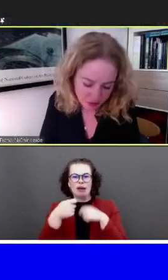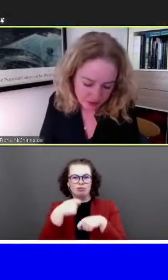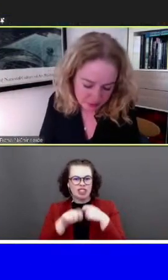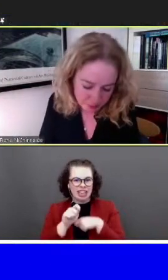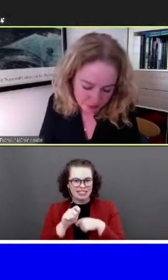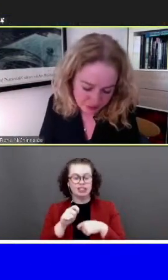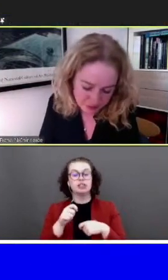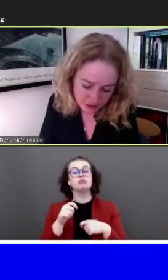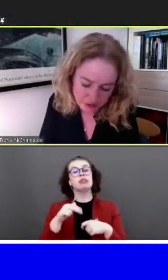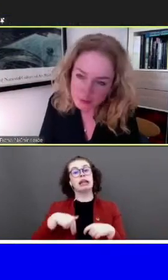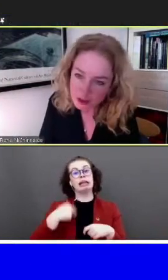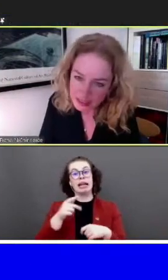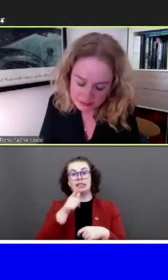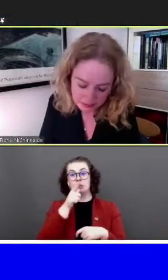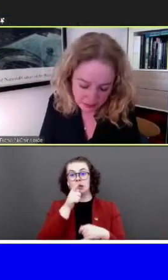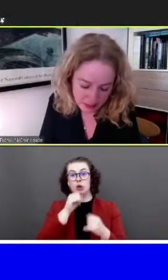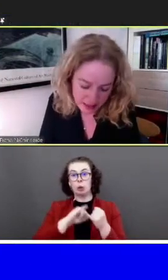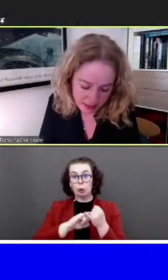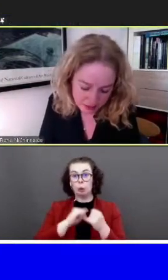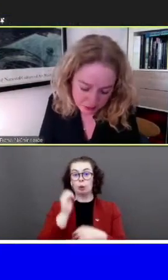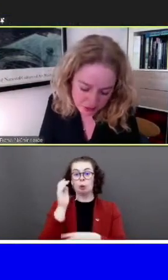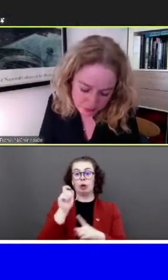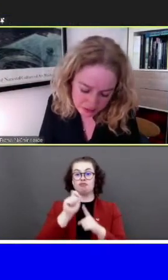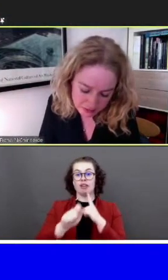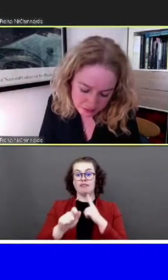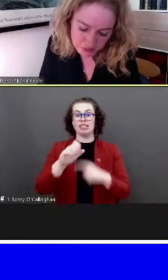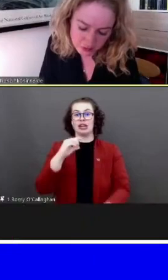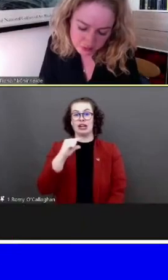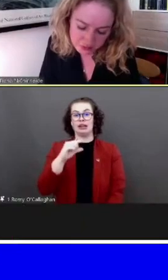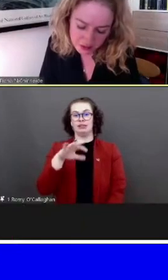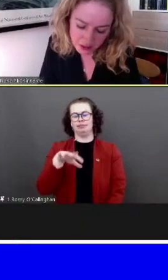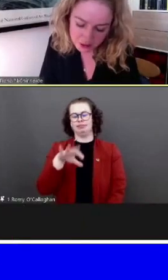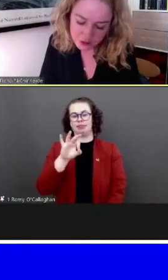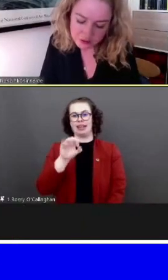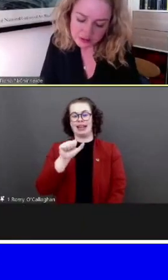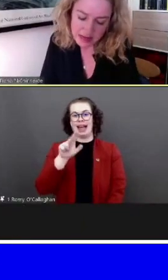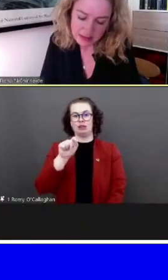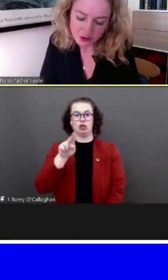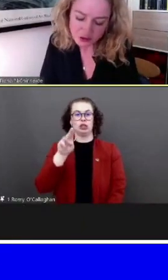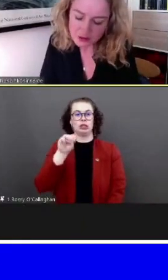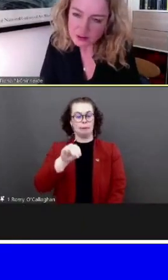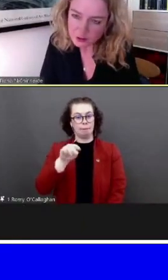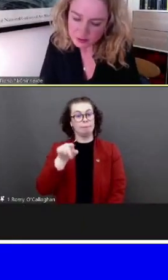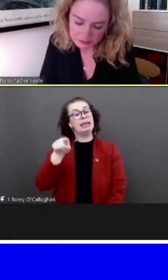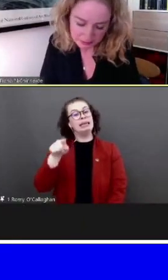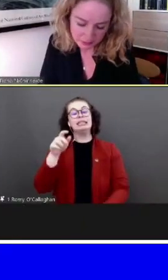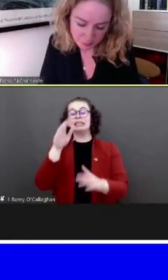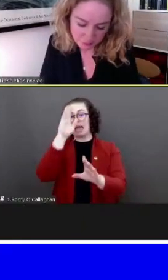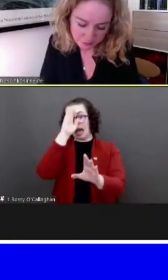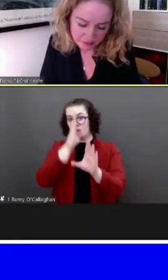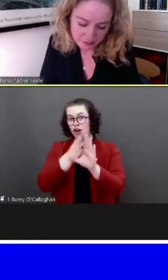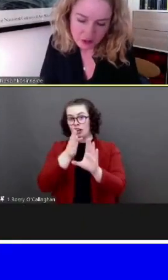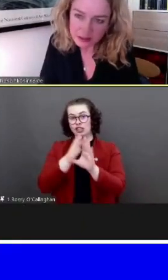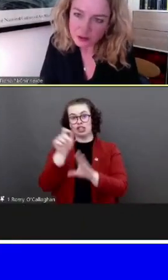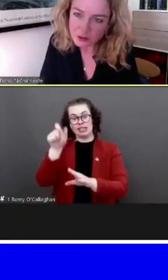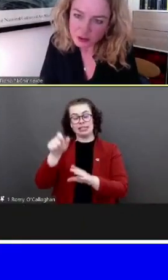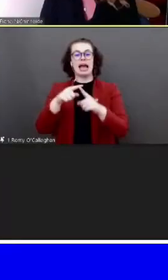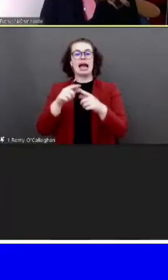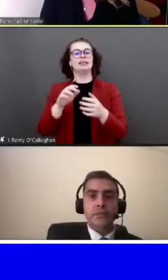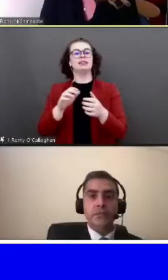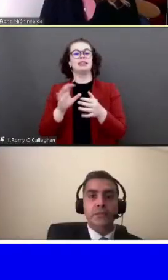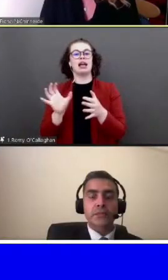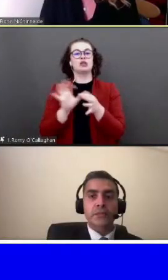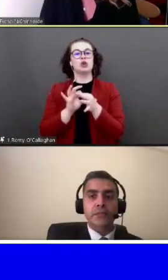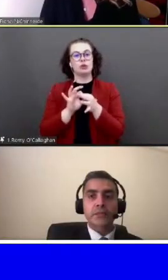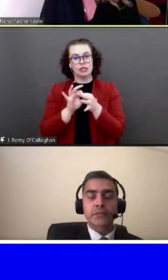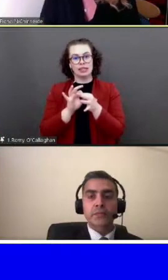next speaker is Professor Gautam Gulati. Gautam is consultant psychiatrist and adjunct associate clinical professor at